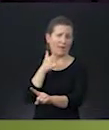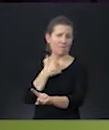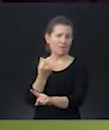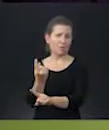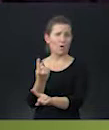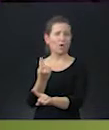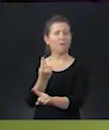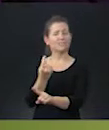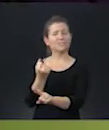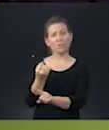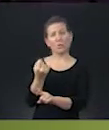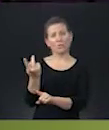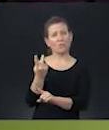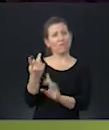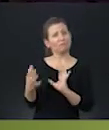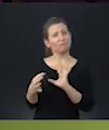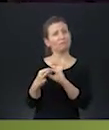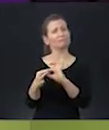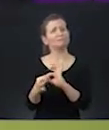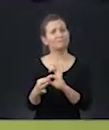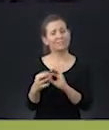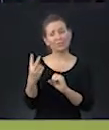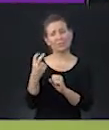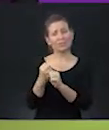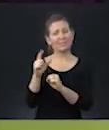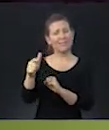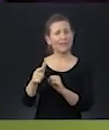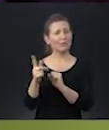later, we're doing great.